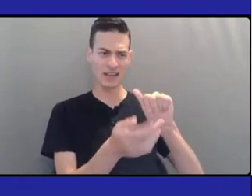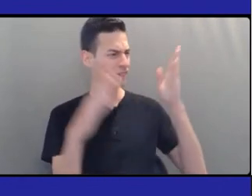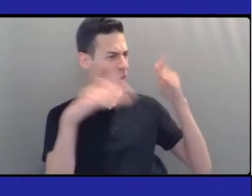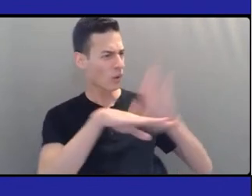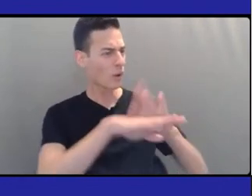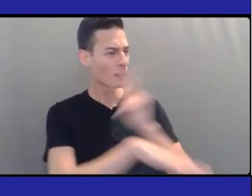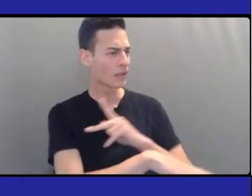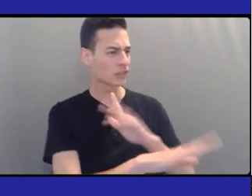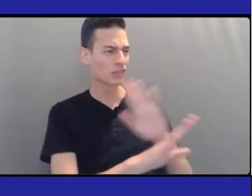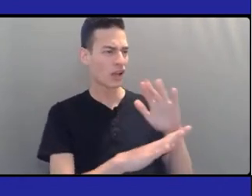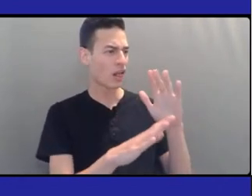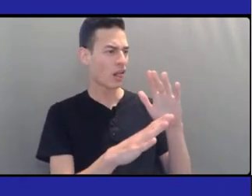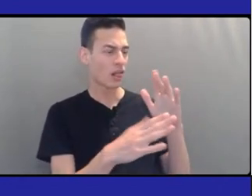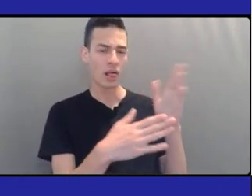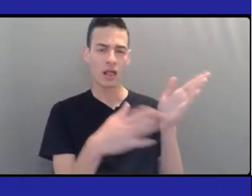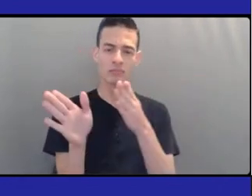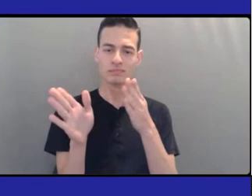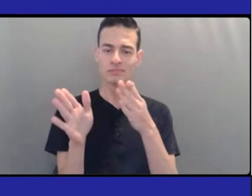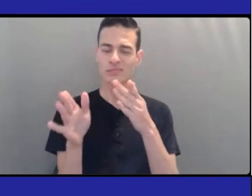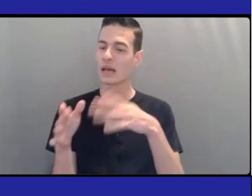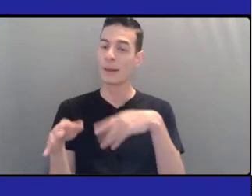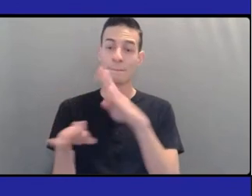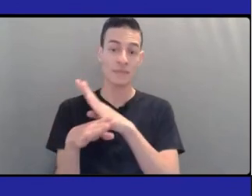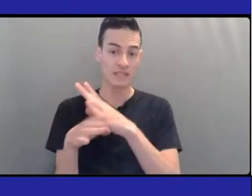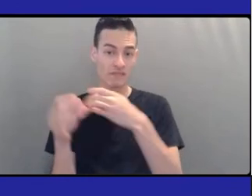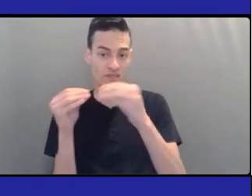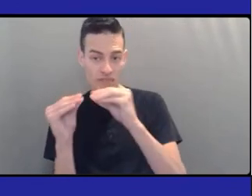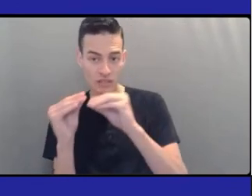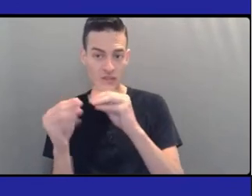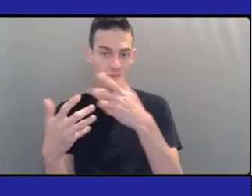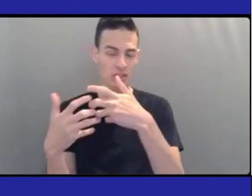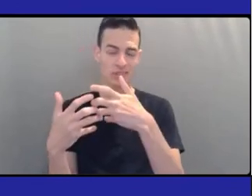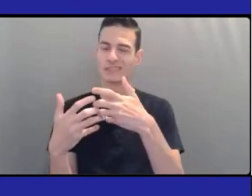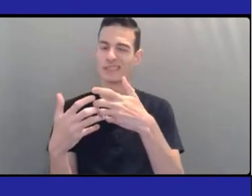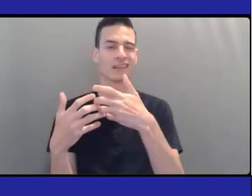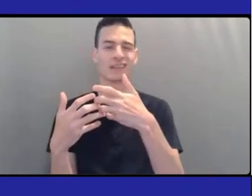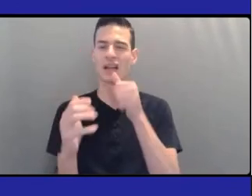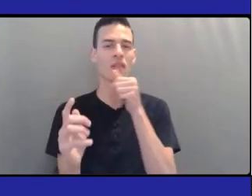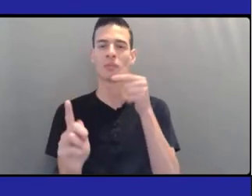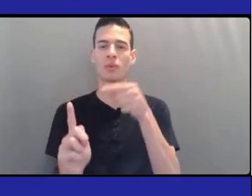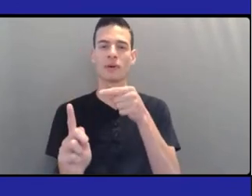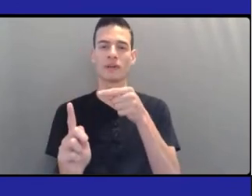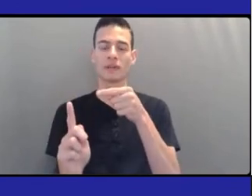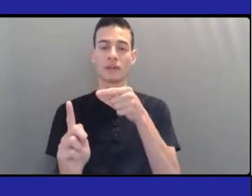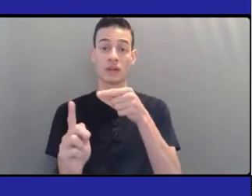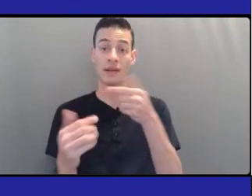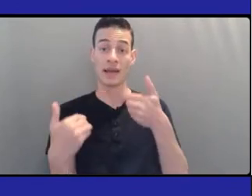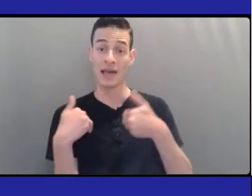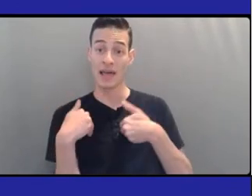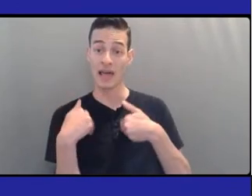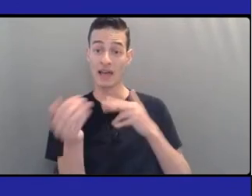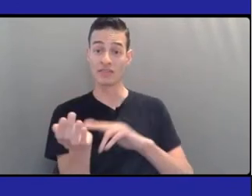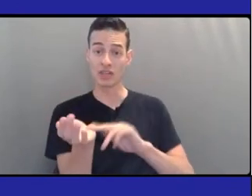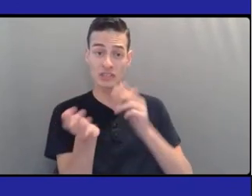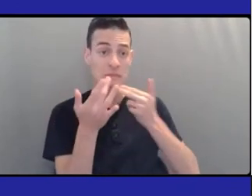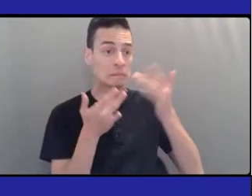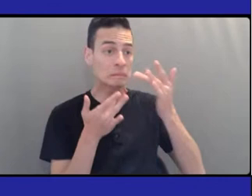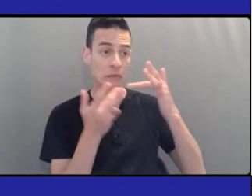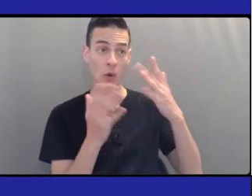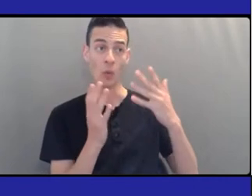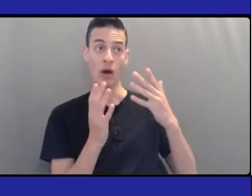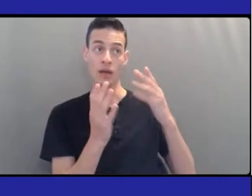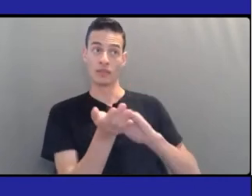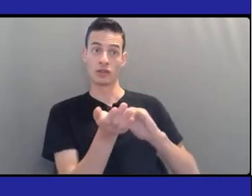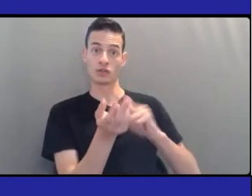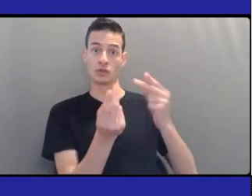them, as well, as you know, we have definitely nurse shortages and we want our nurses to concentrate on the